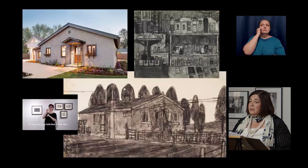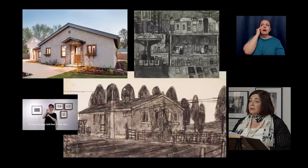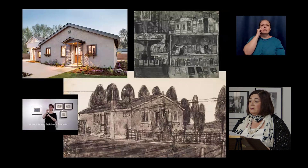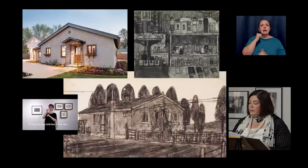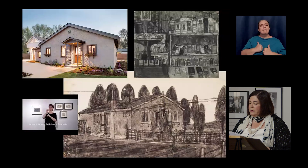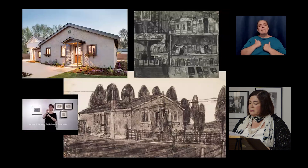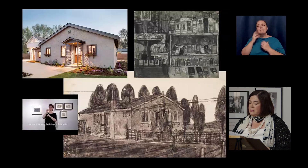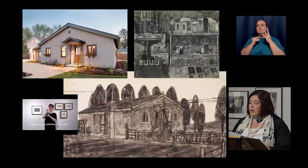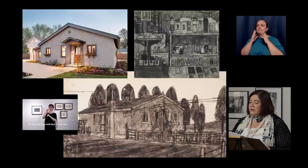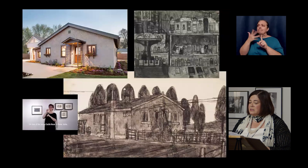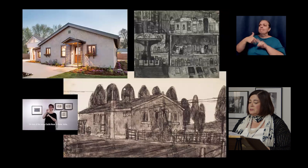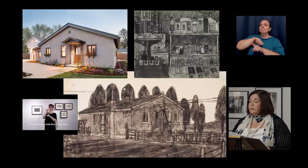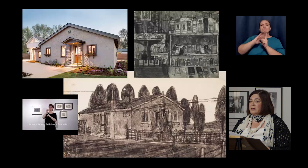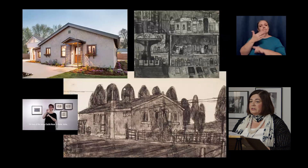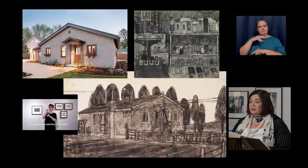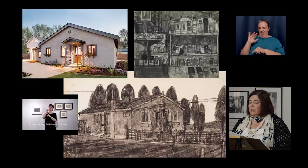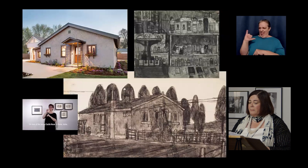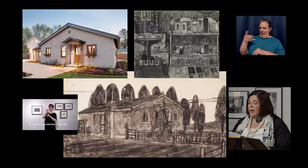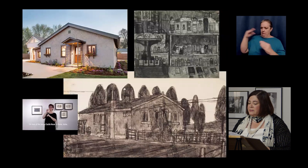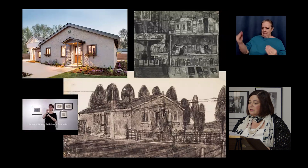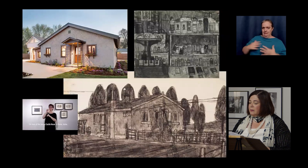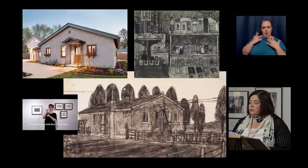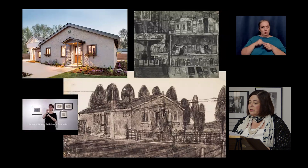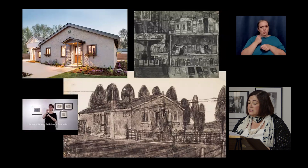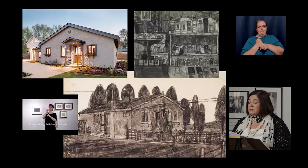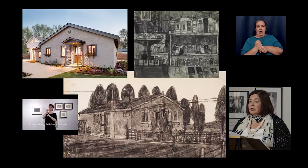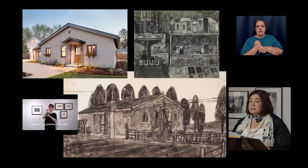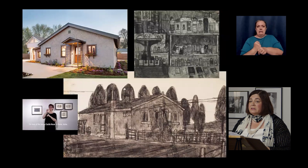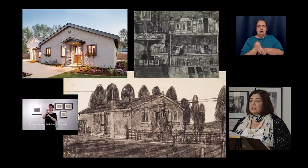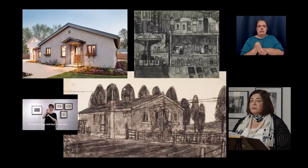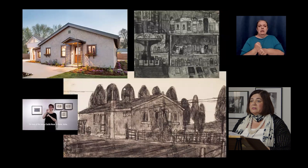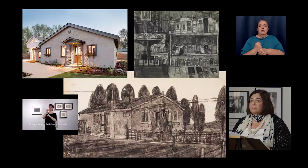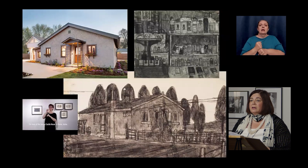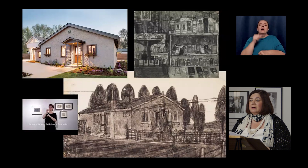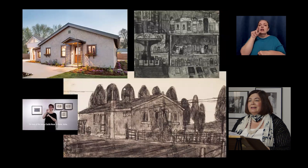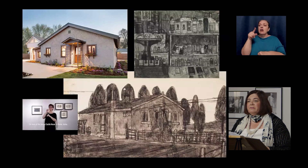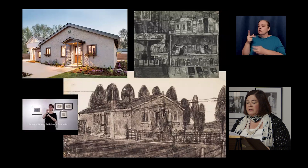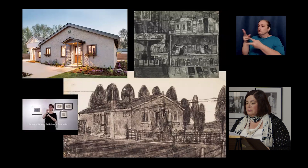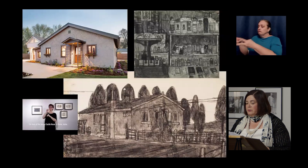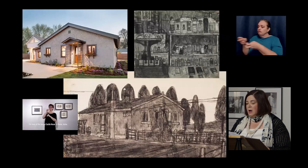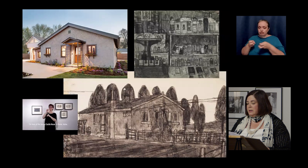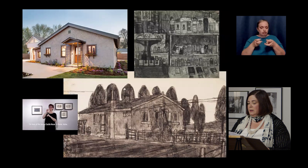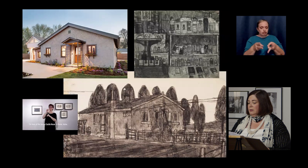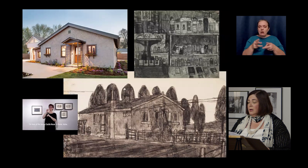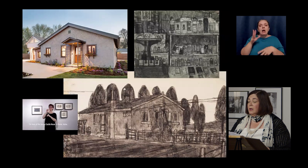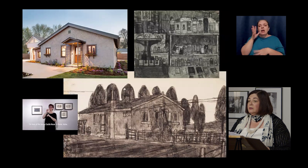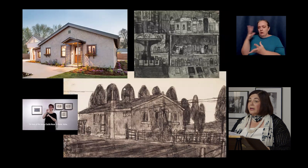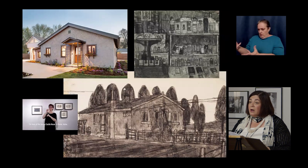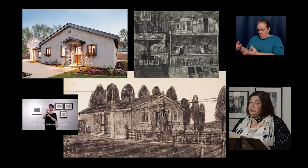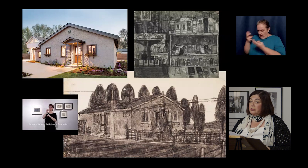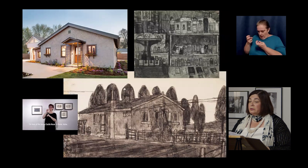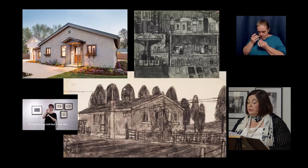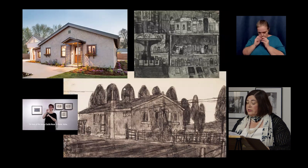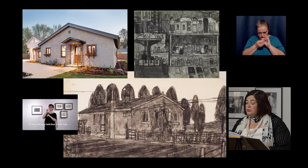and immediate environs as inspiration, passing them through his artistic prism in infinite variety.